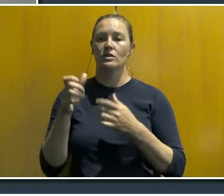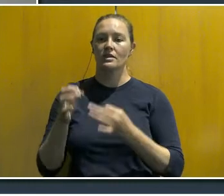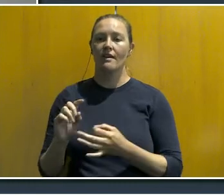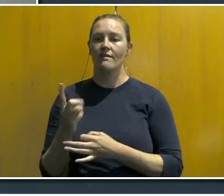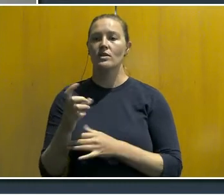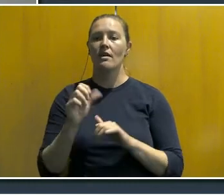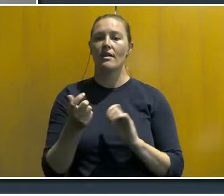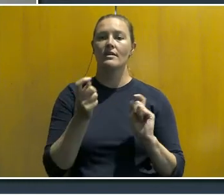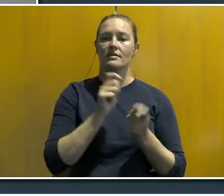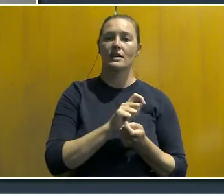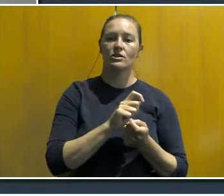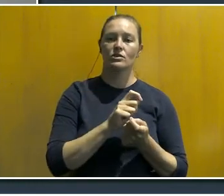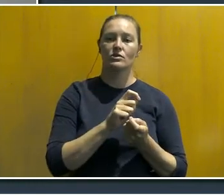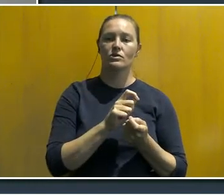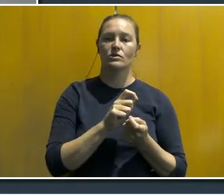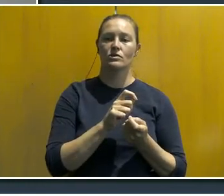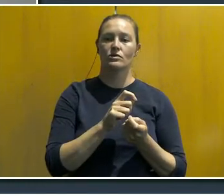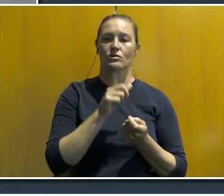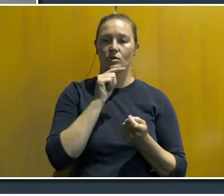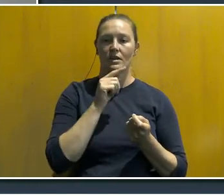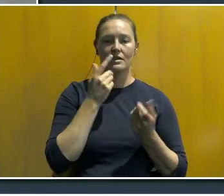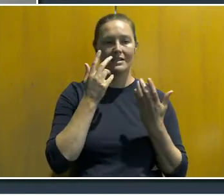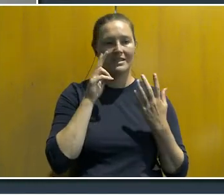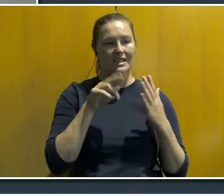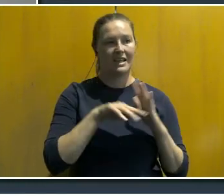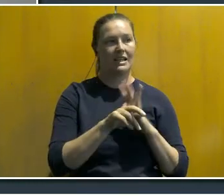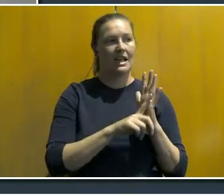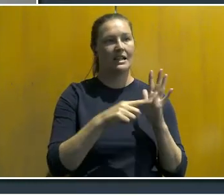then changes subsequently reflected in the LTP and